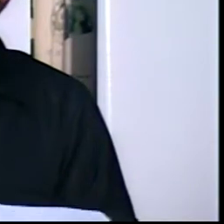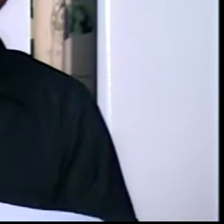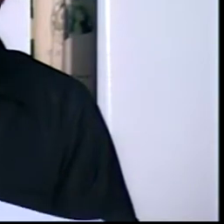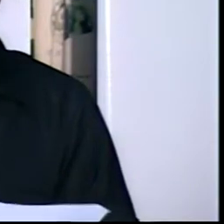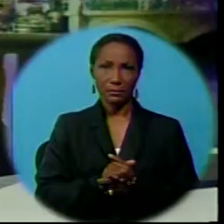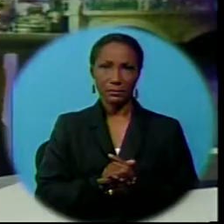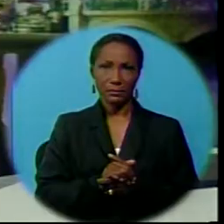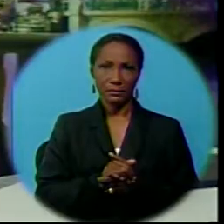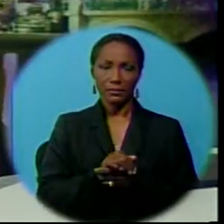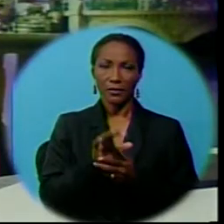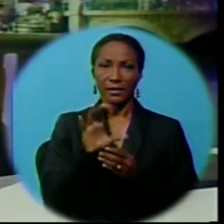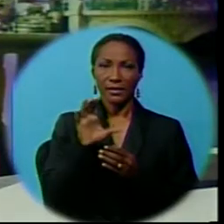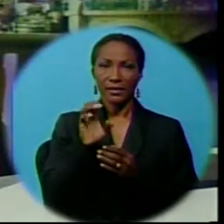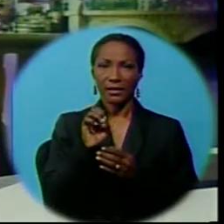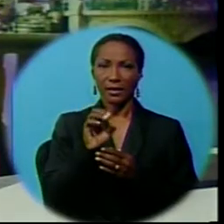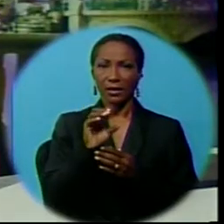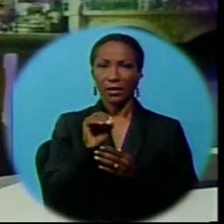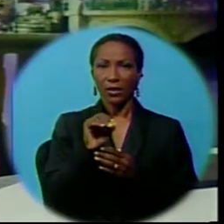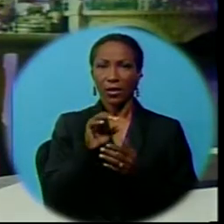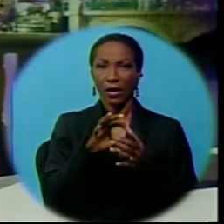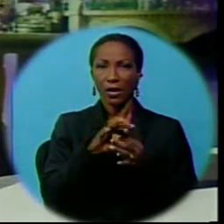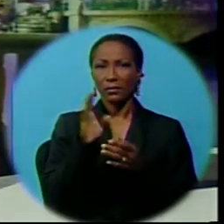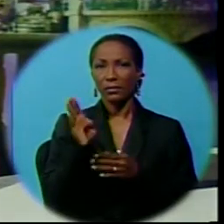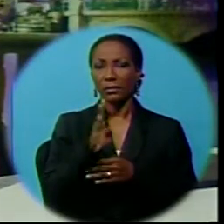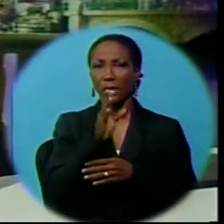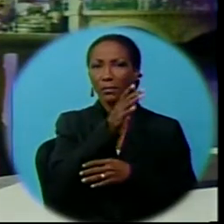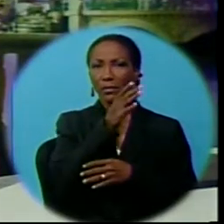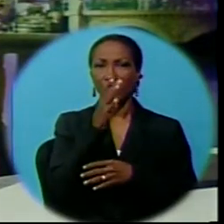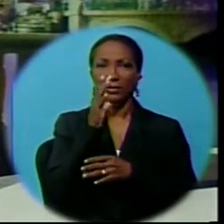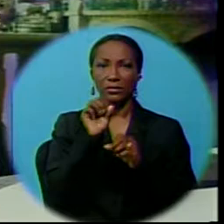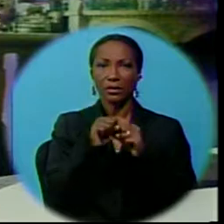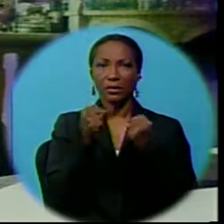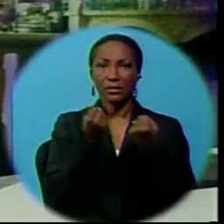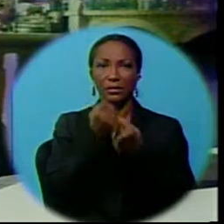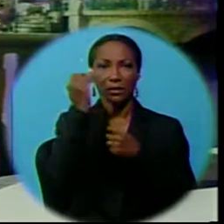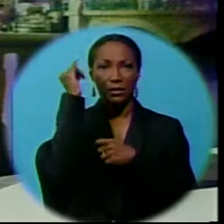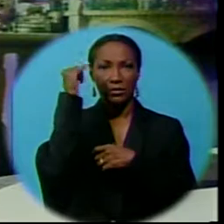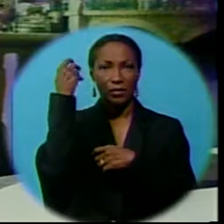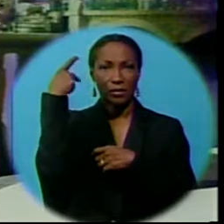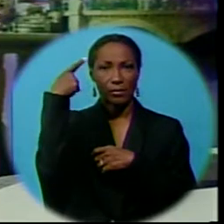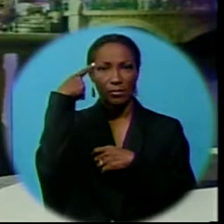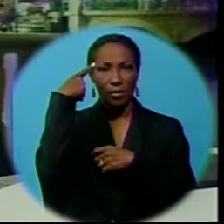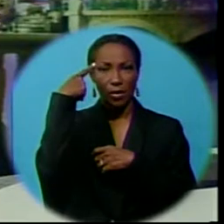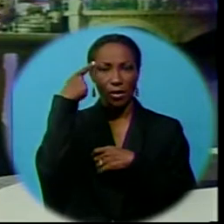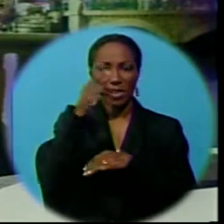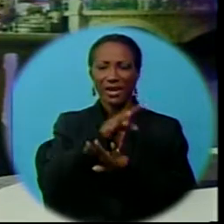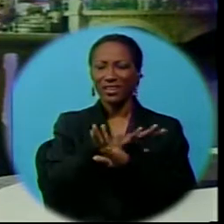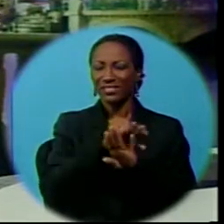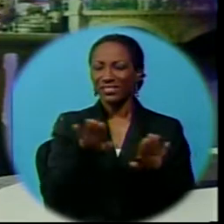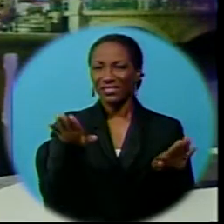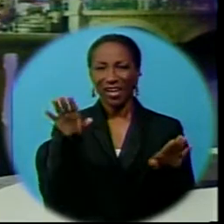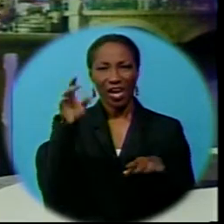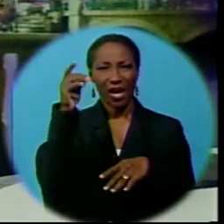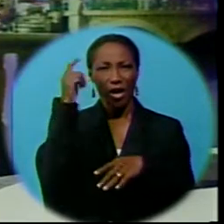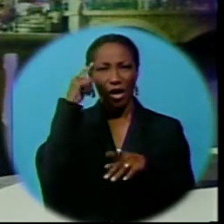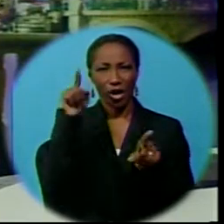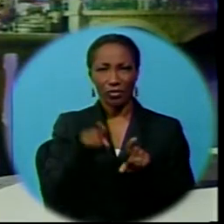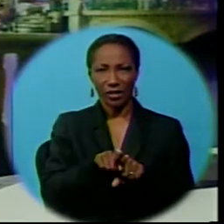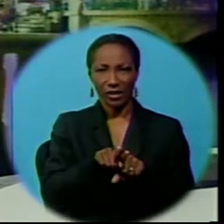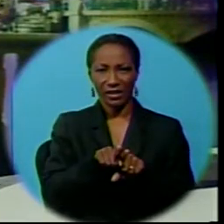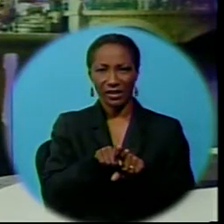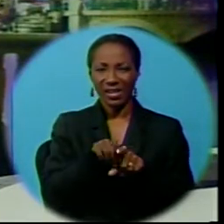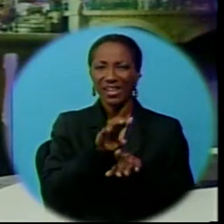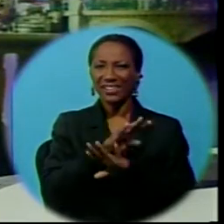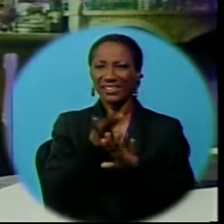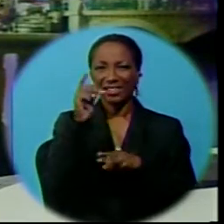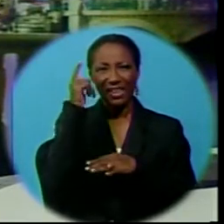compromised. Well, the Chief Executive Officer of the Barbados Agricultural Society, James Paul, does not agree. He doesn't think